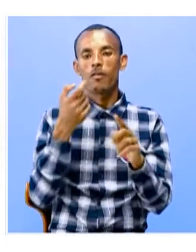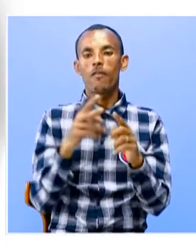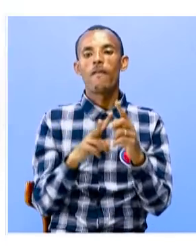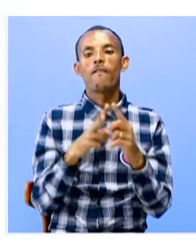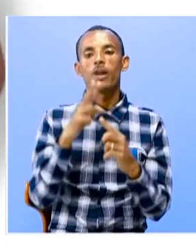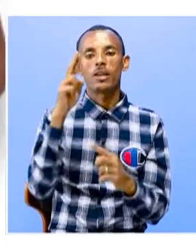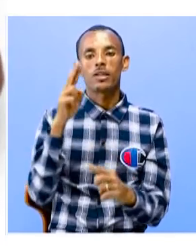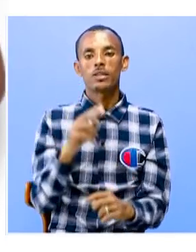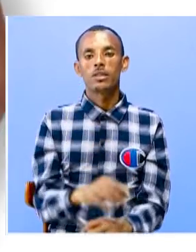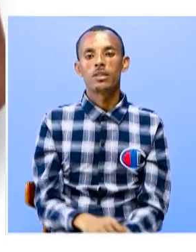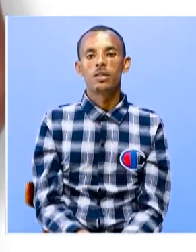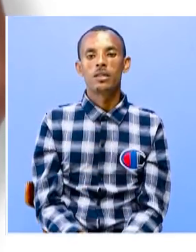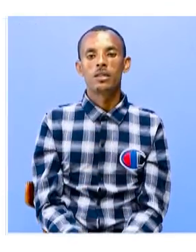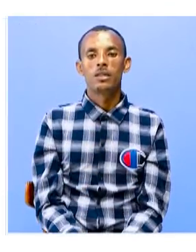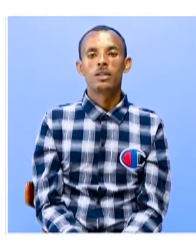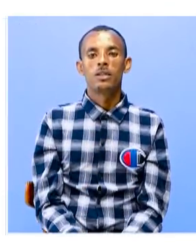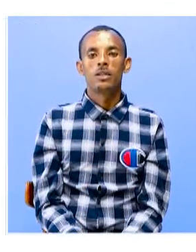vertex